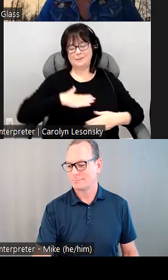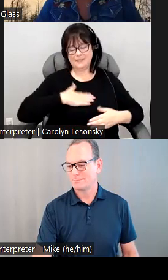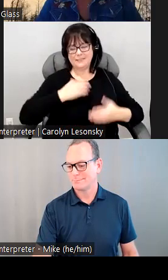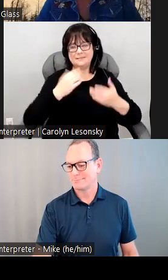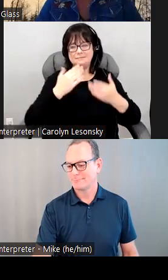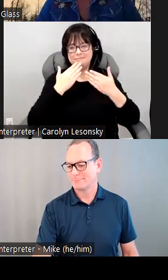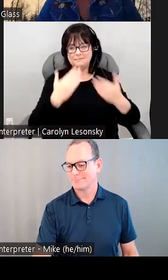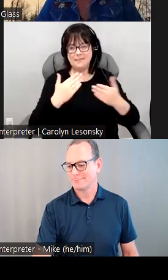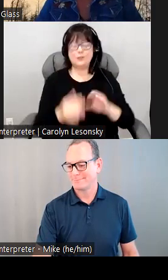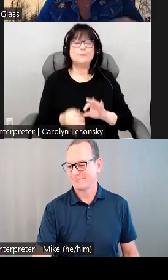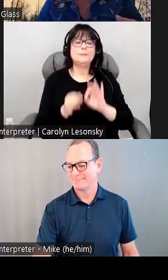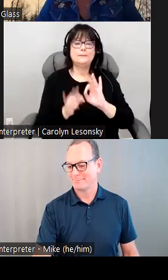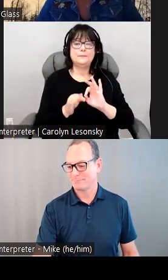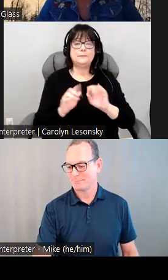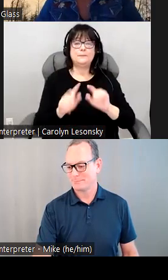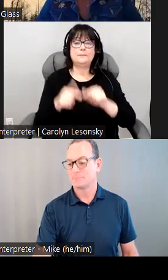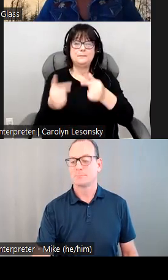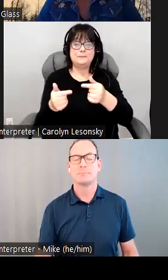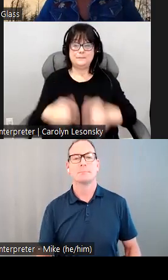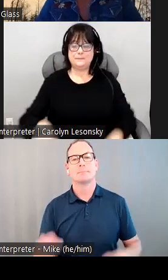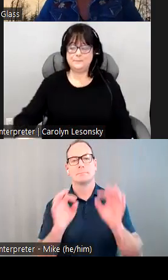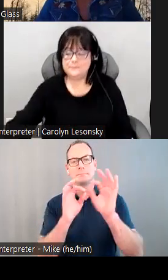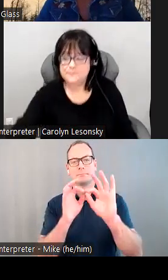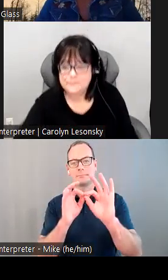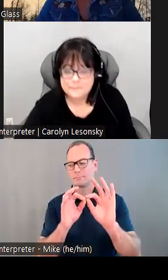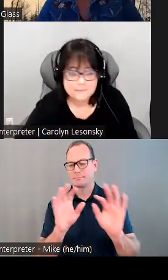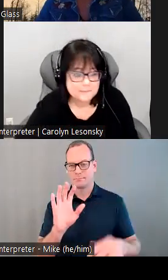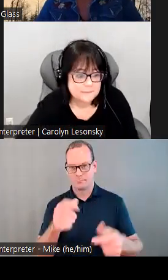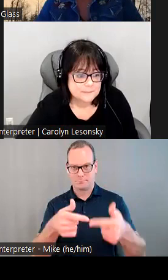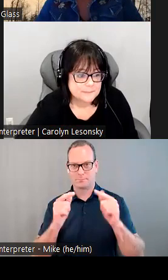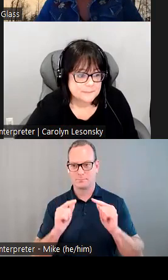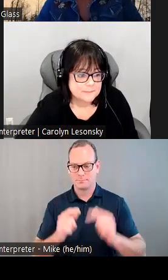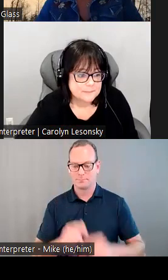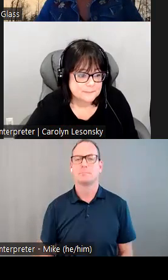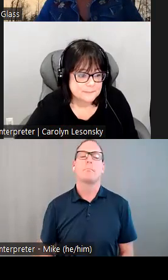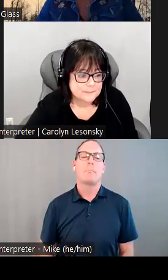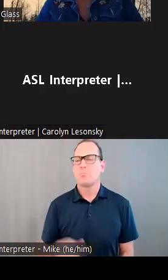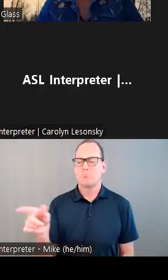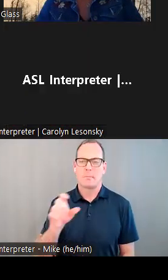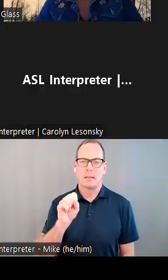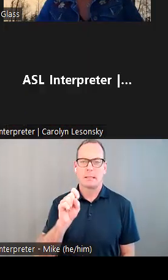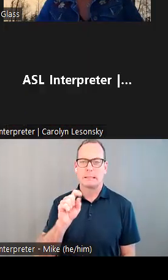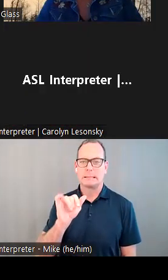glean from it so far. But Stacy will repost that later in the chat as well.